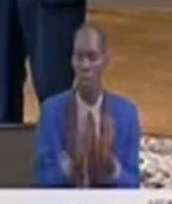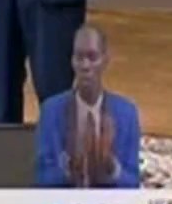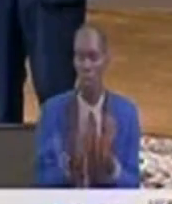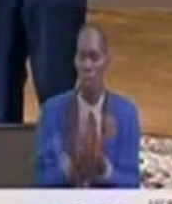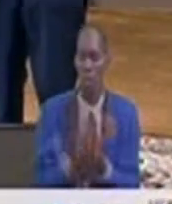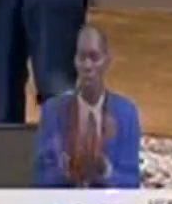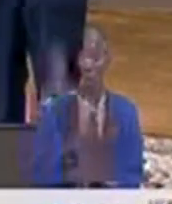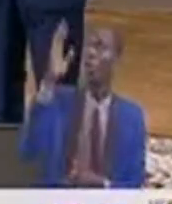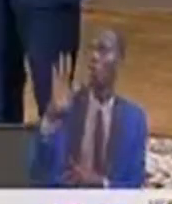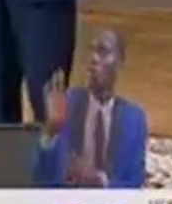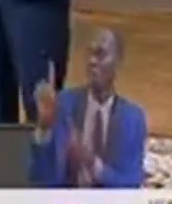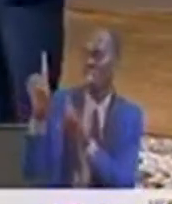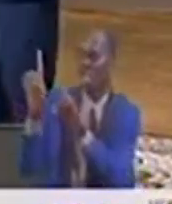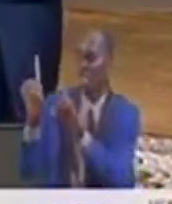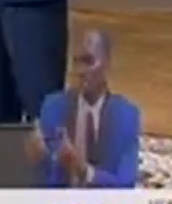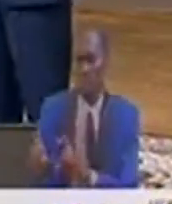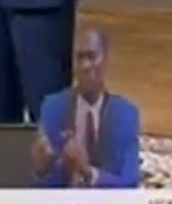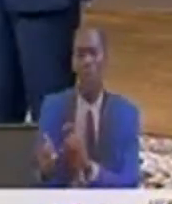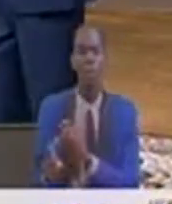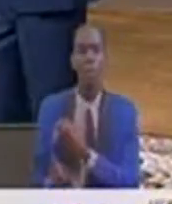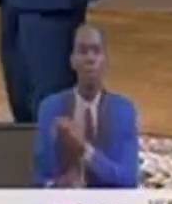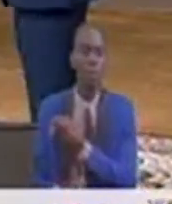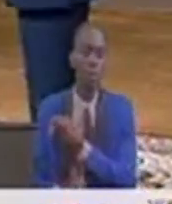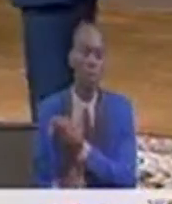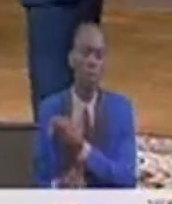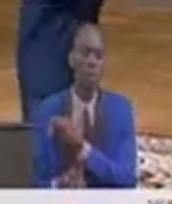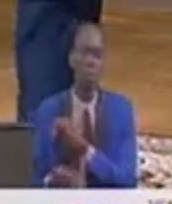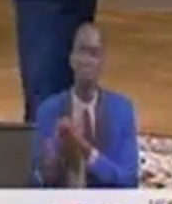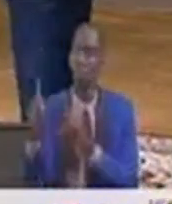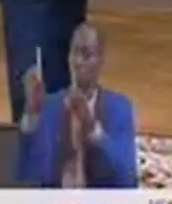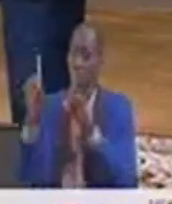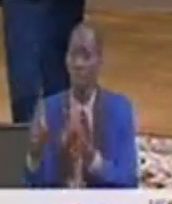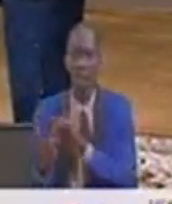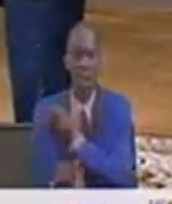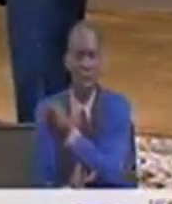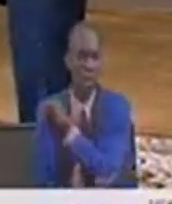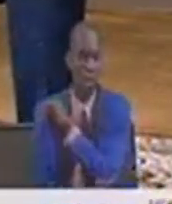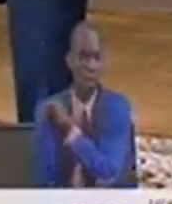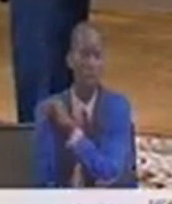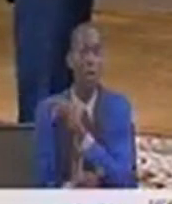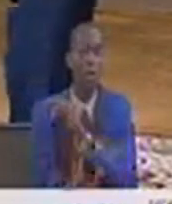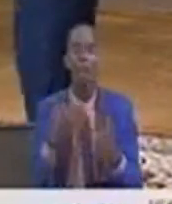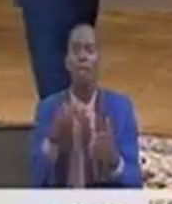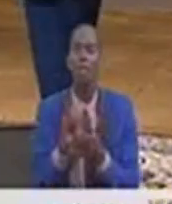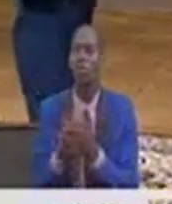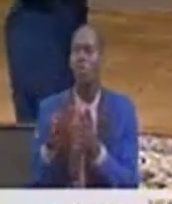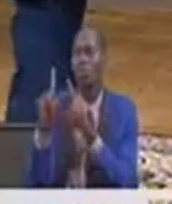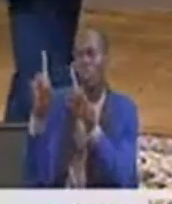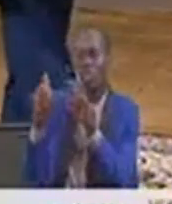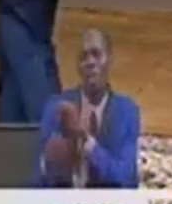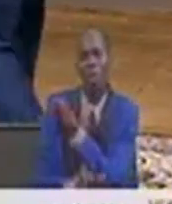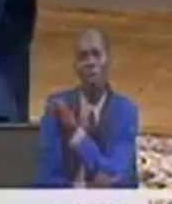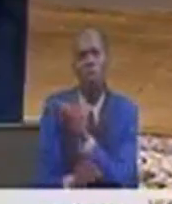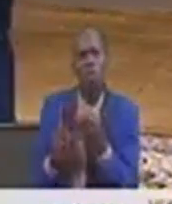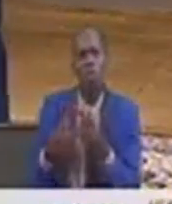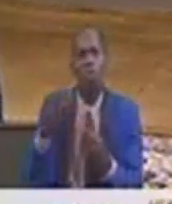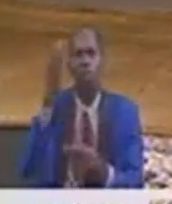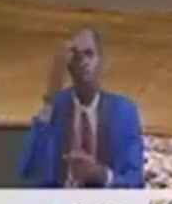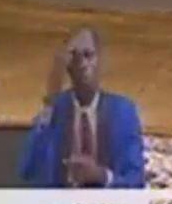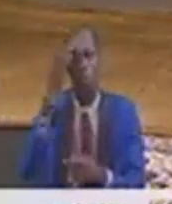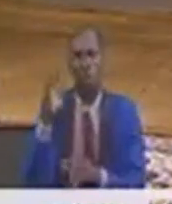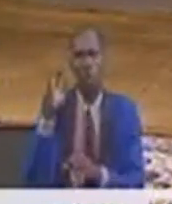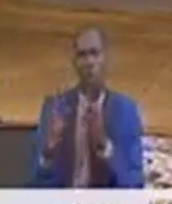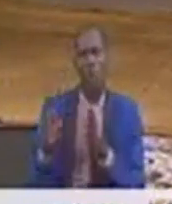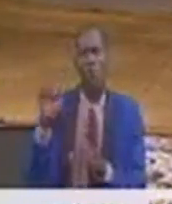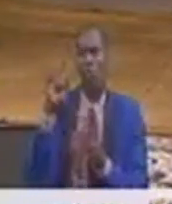he tested Abraham to know his consecration and to know his mind of following him. But when it